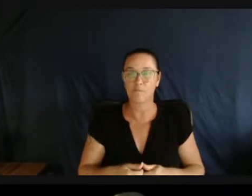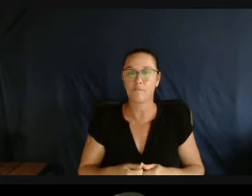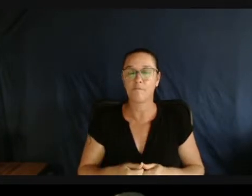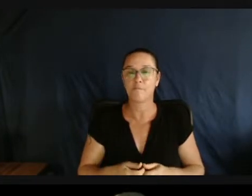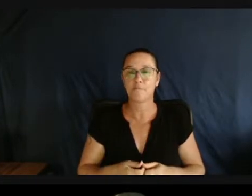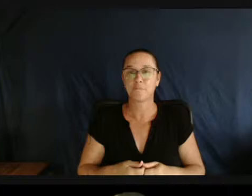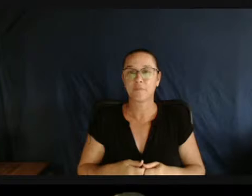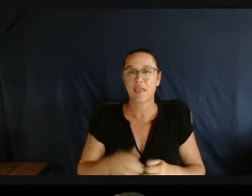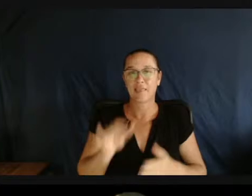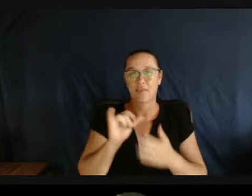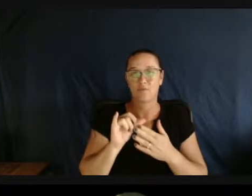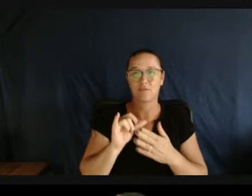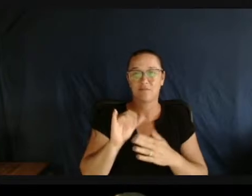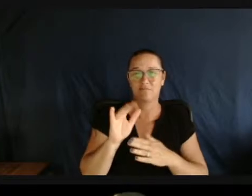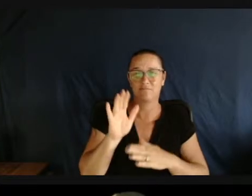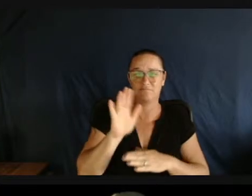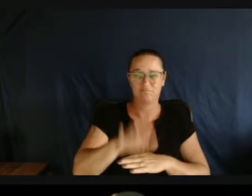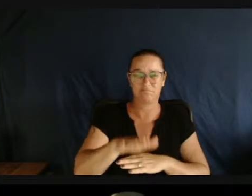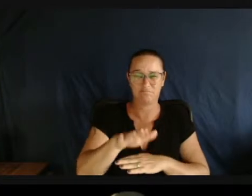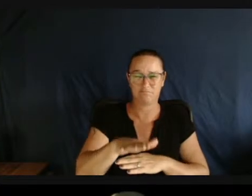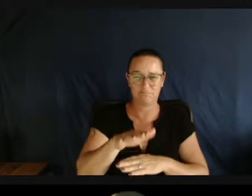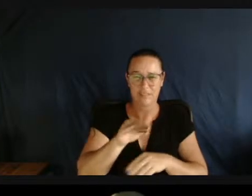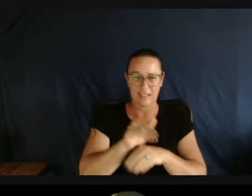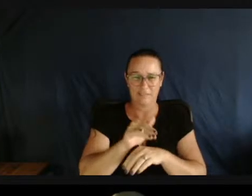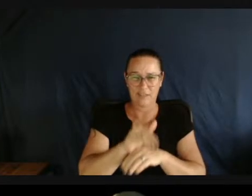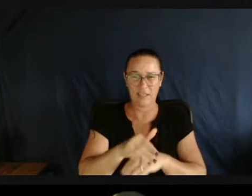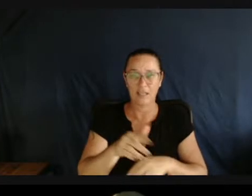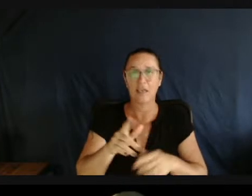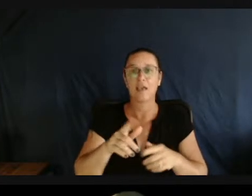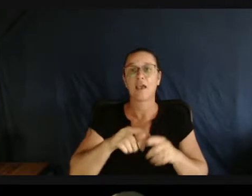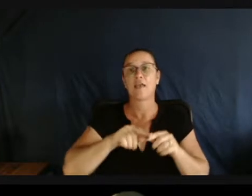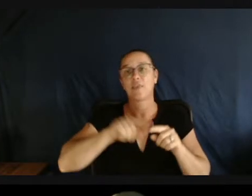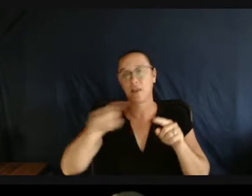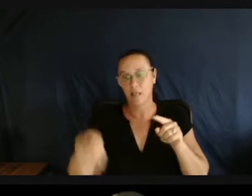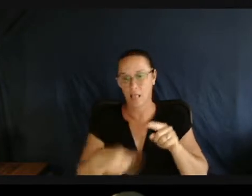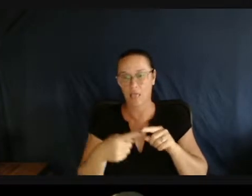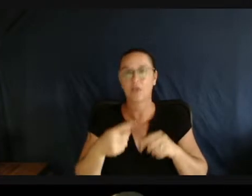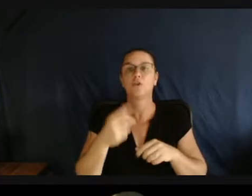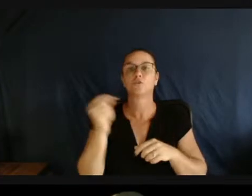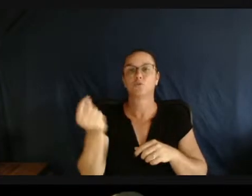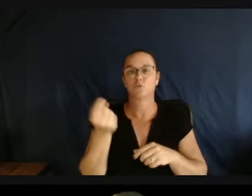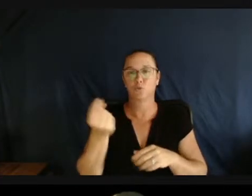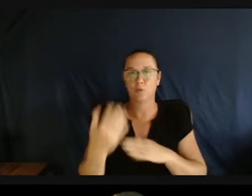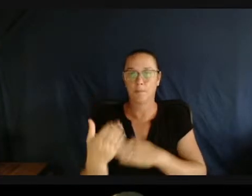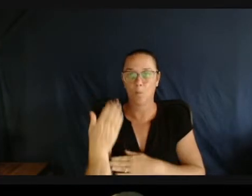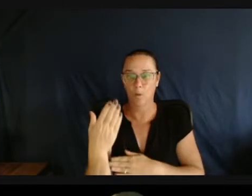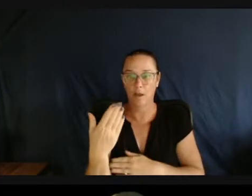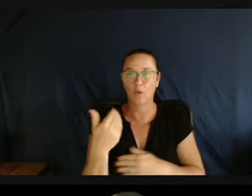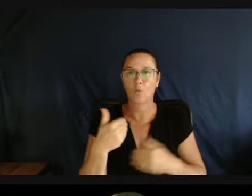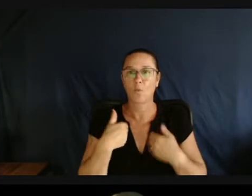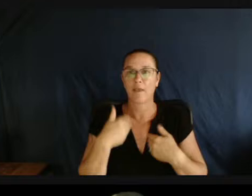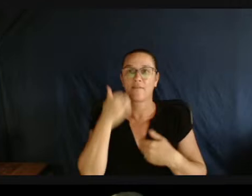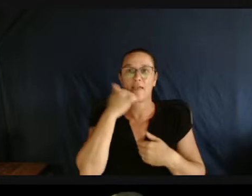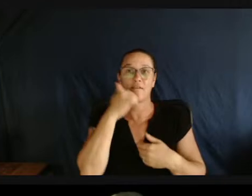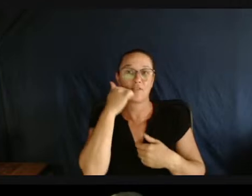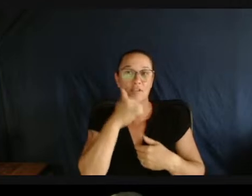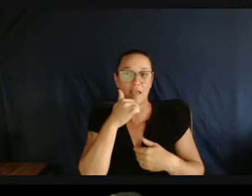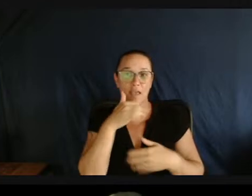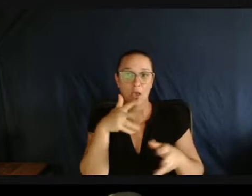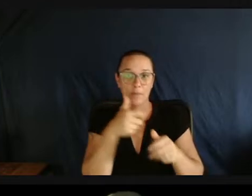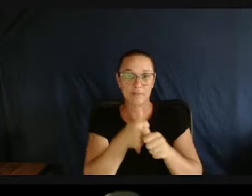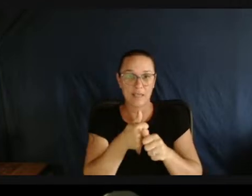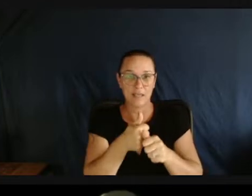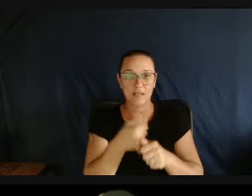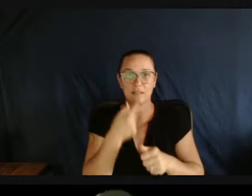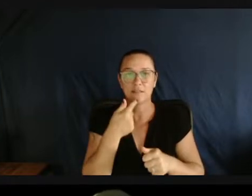in the evening to Tuesday morning, when we have the daily update issued that